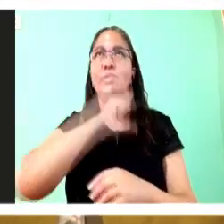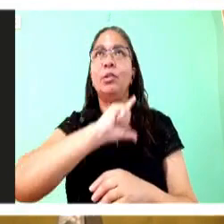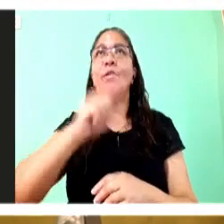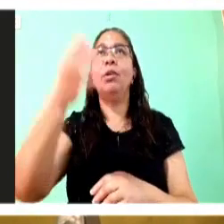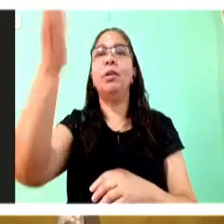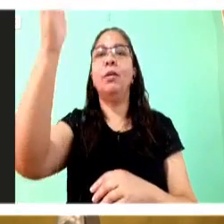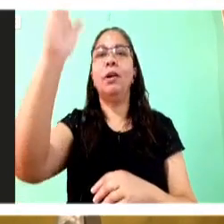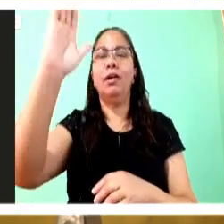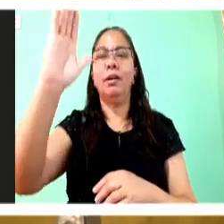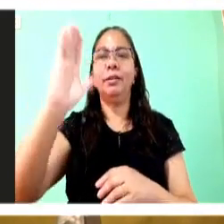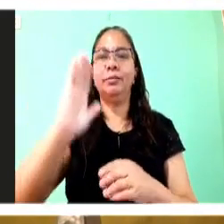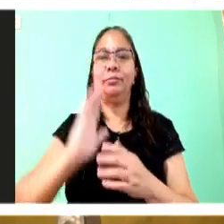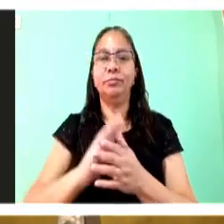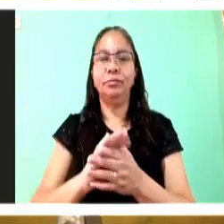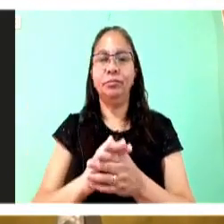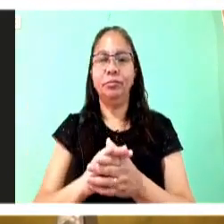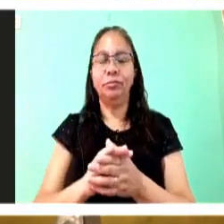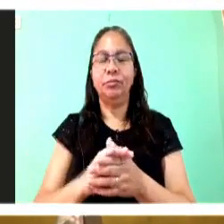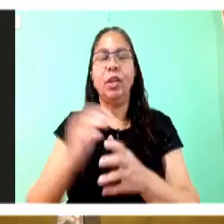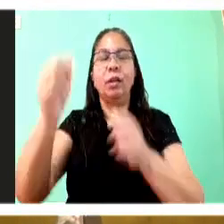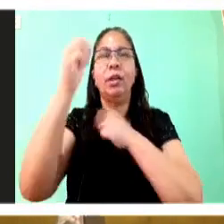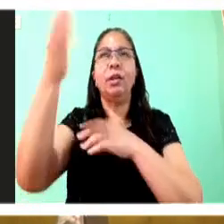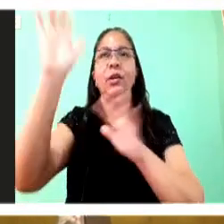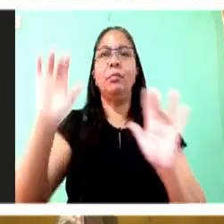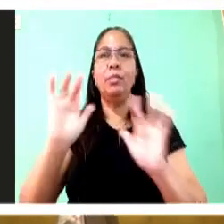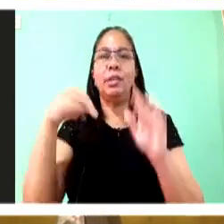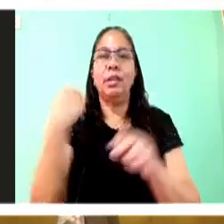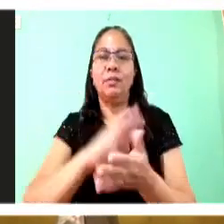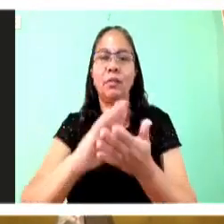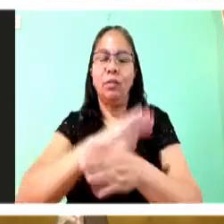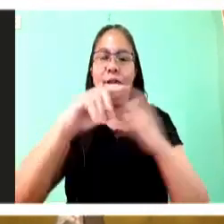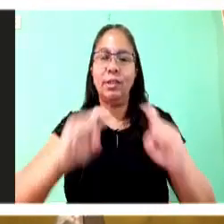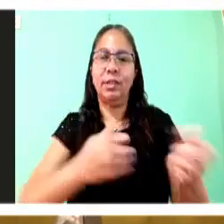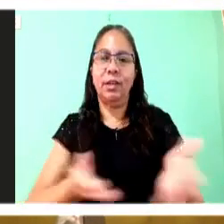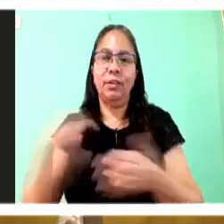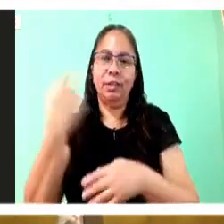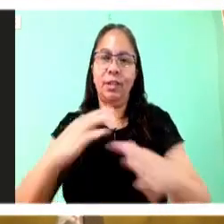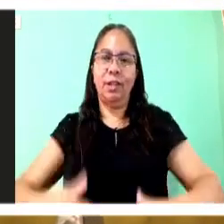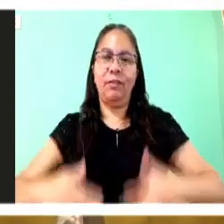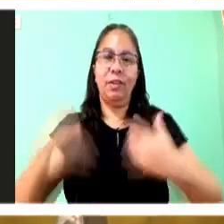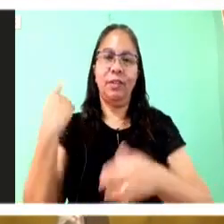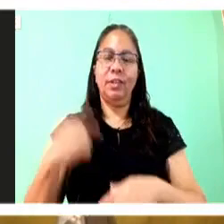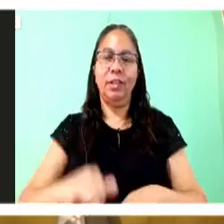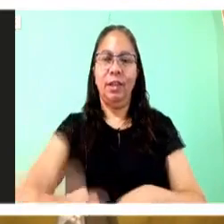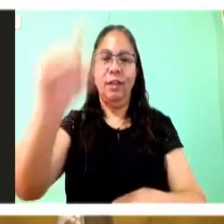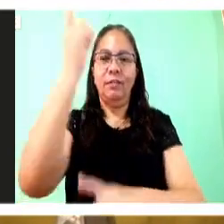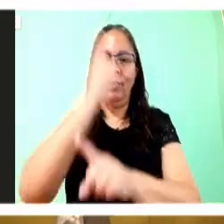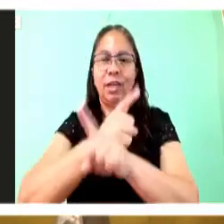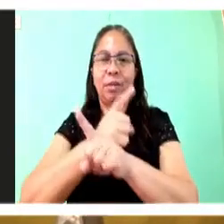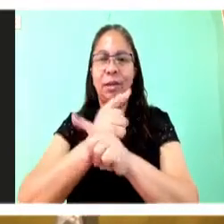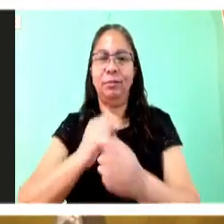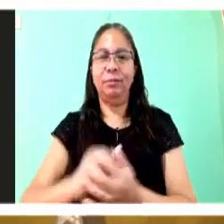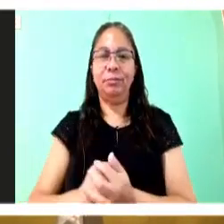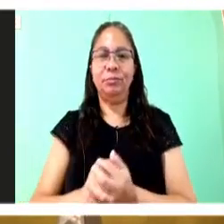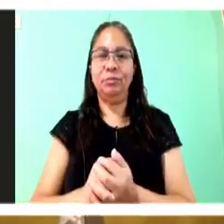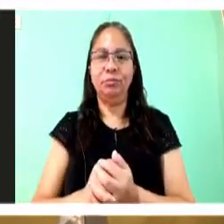our God. May Almighty God have mercy on us, forgive us our sins, and bring us to everlasting life. Amen.